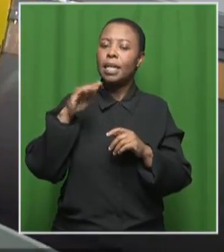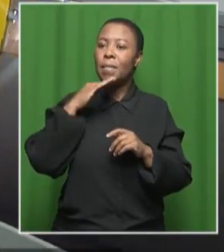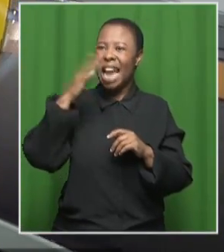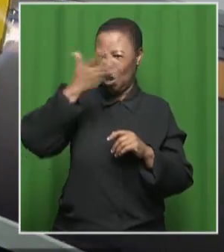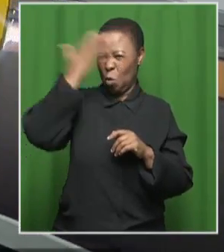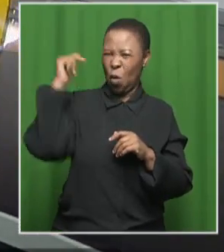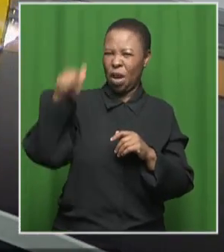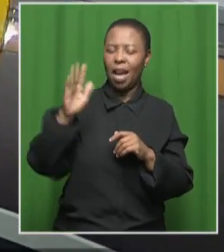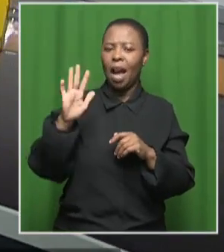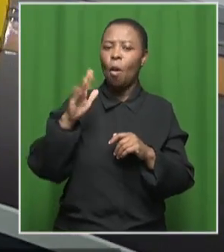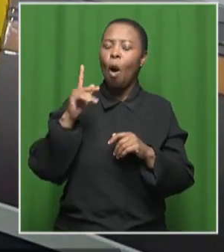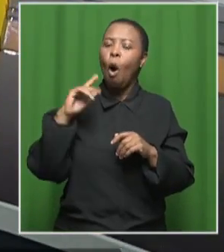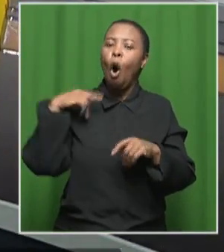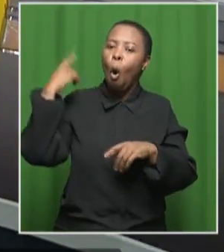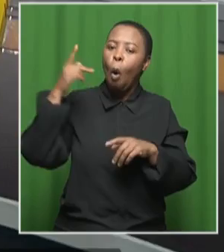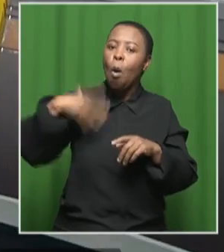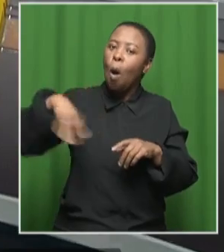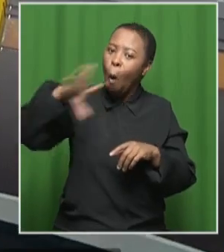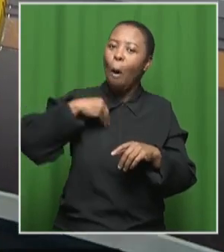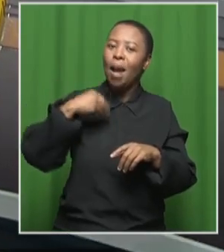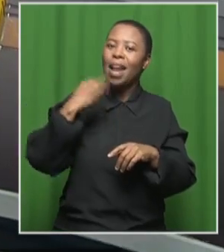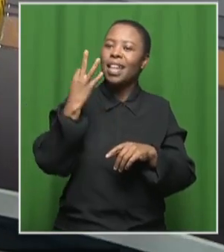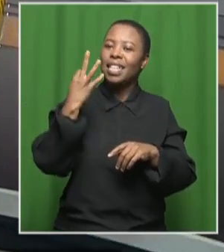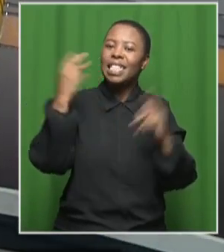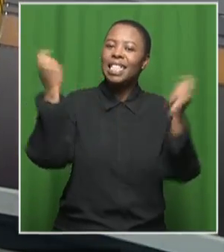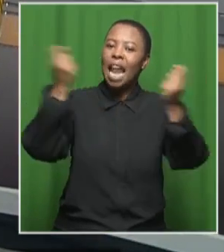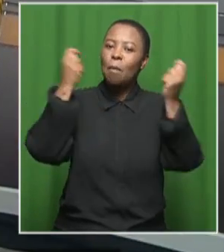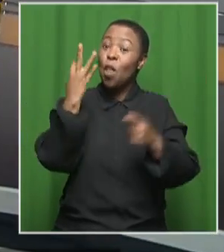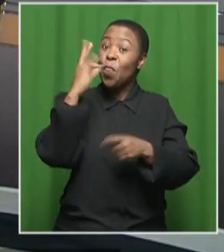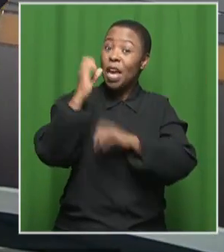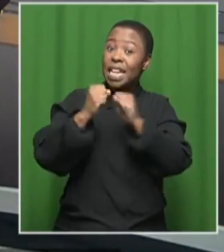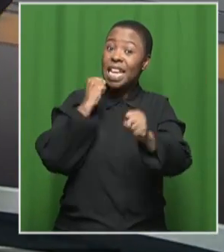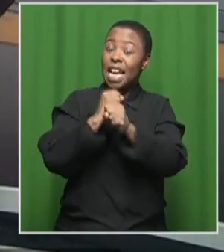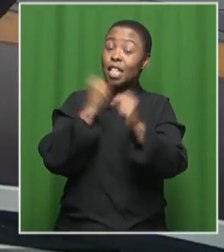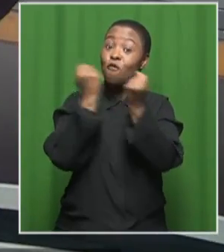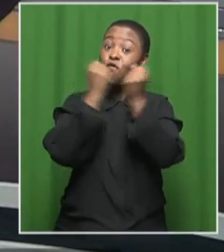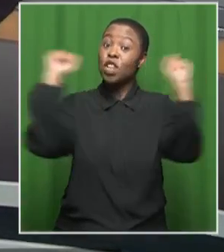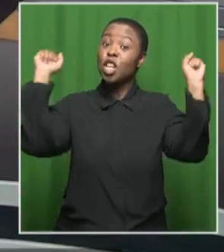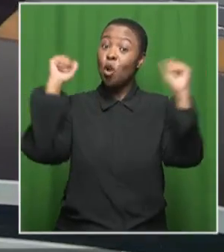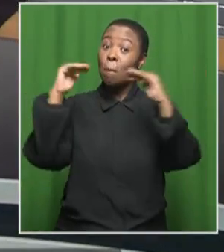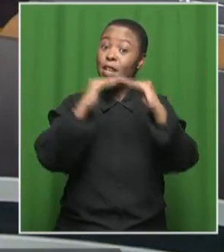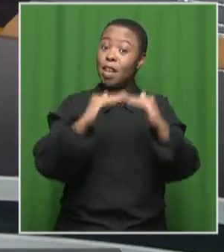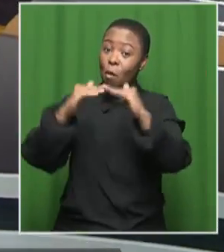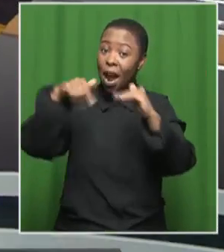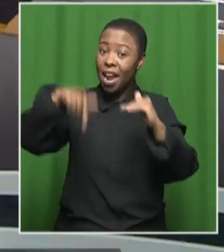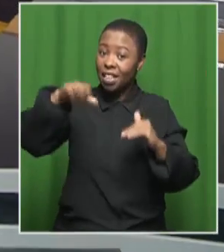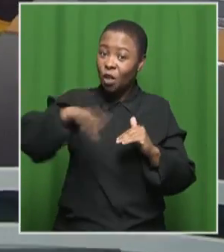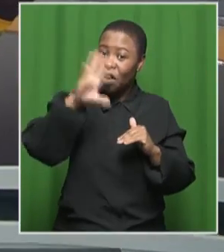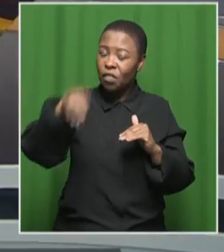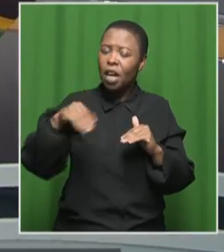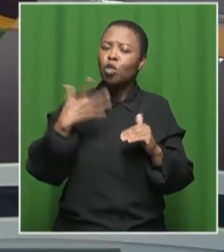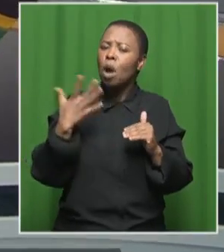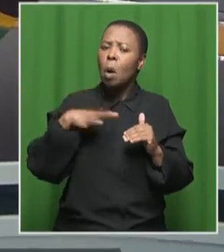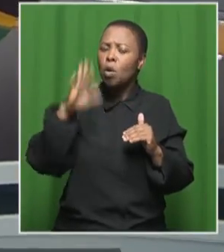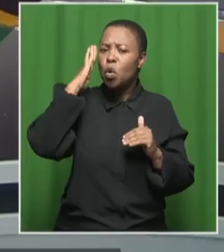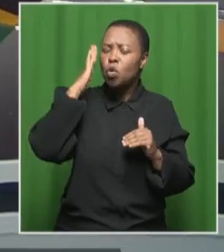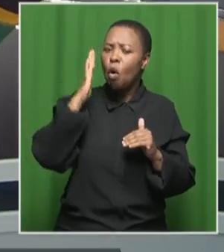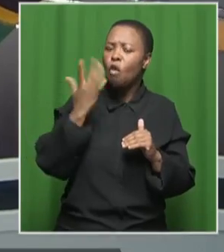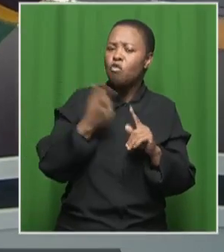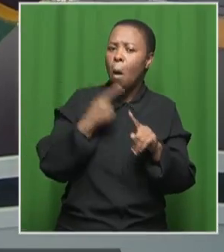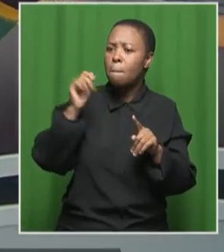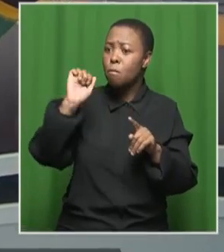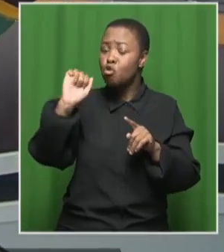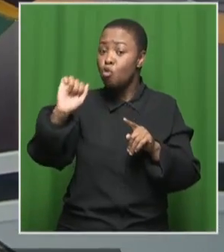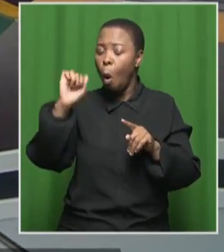this point is celebrating 30 years of freedom of democracy here in South Africa. But I want to know from an arts point of view, and particularly from